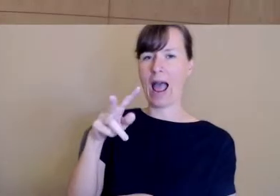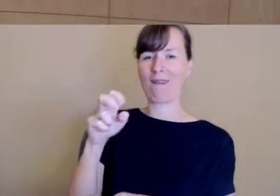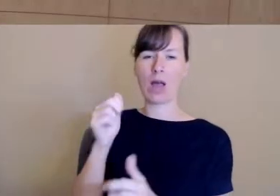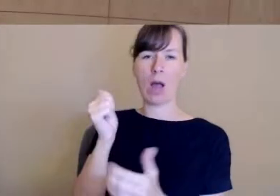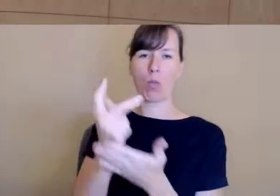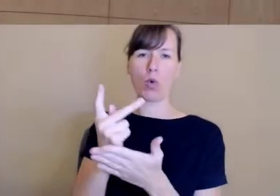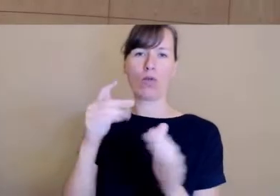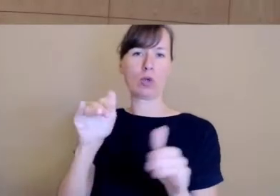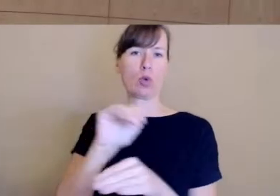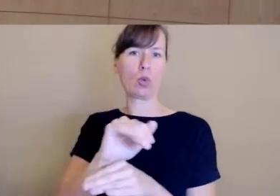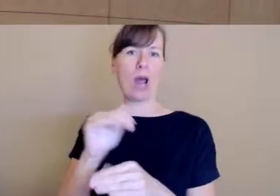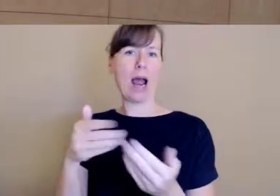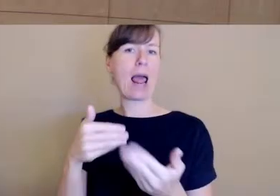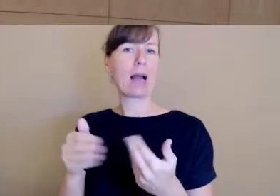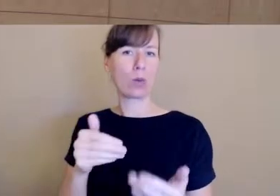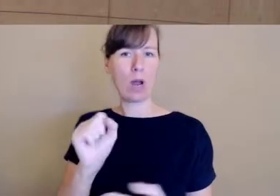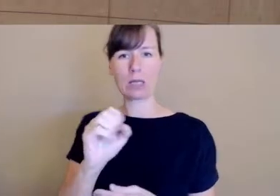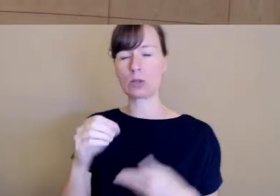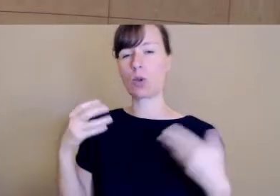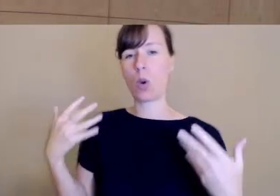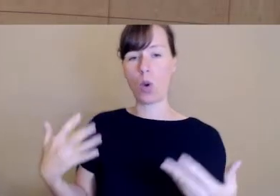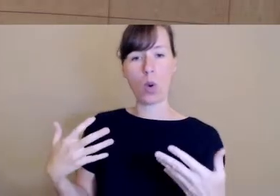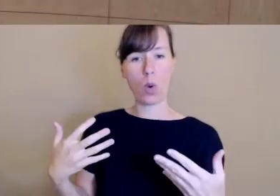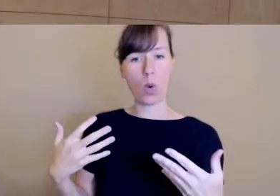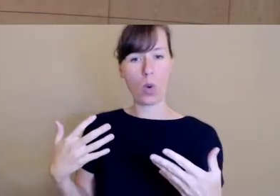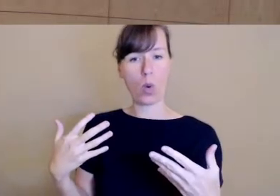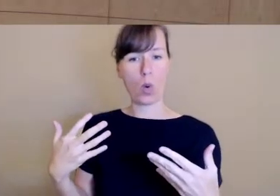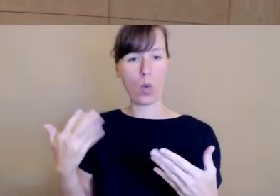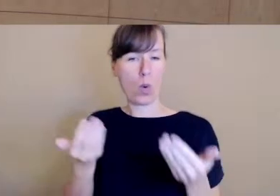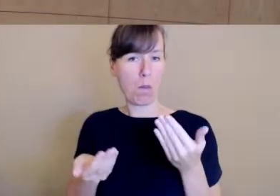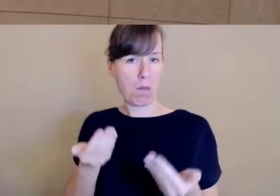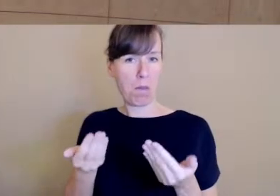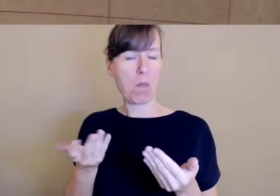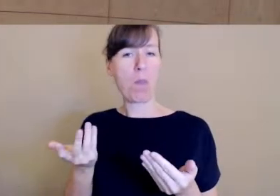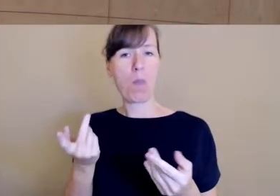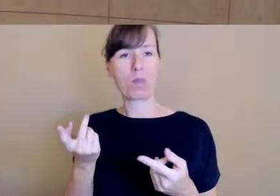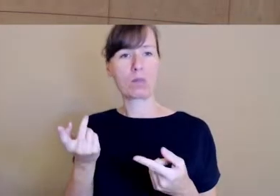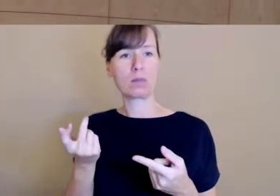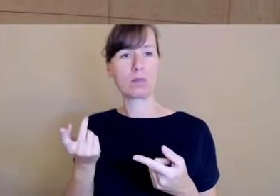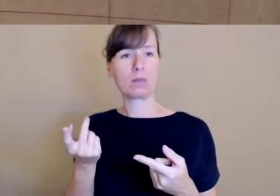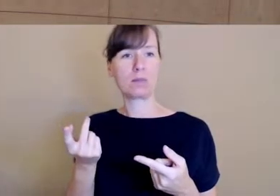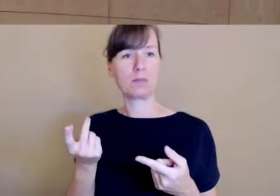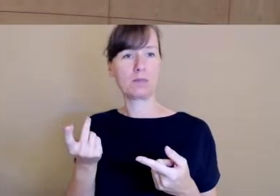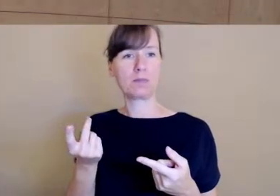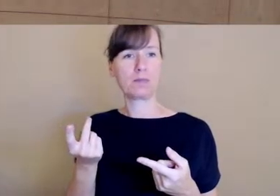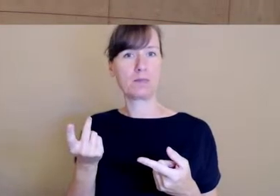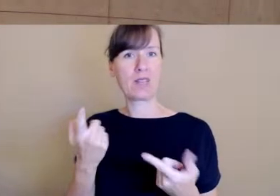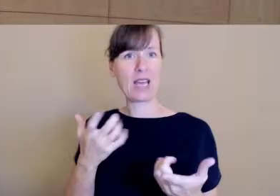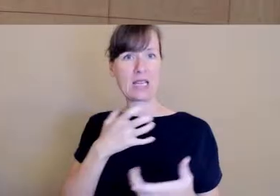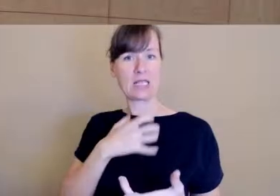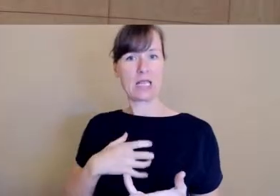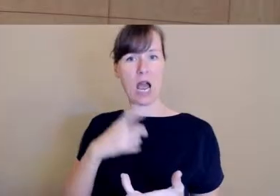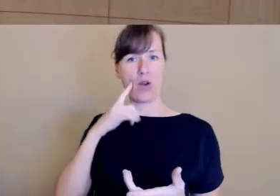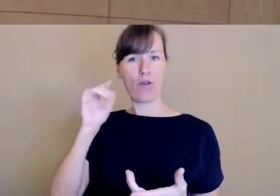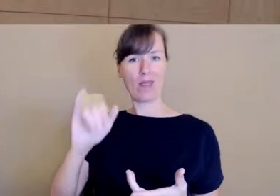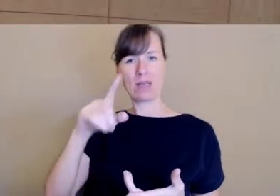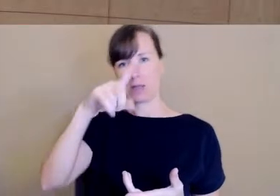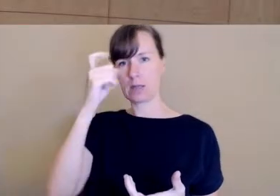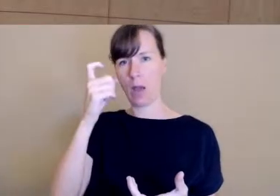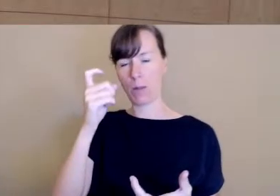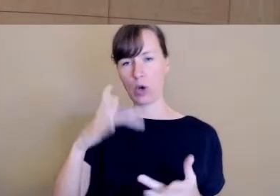Right. So perhaps we, given the desire to do a summer event, perhaps Yeah. we